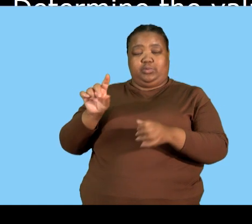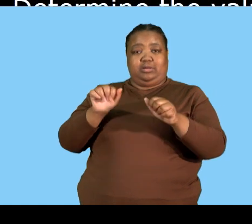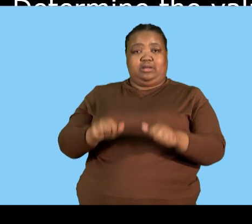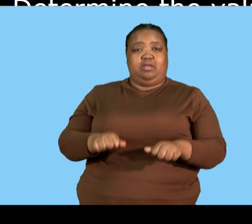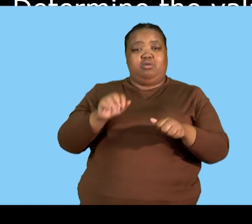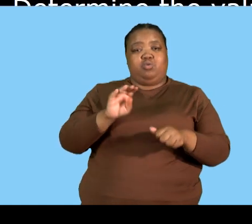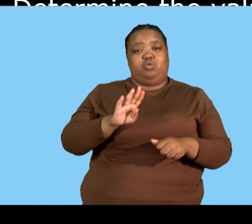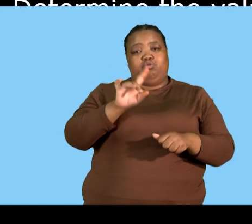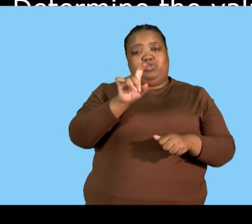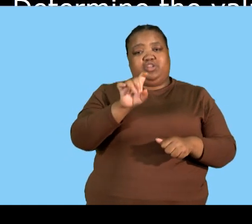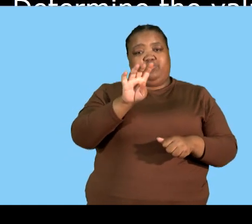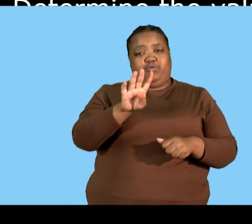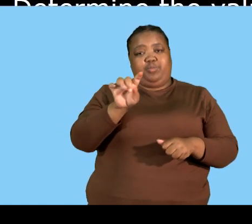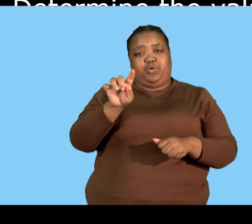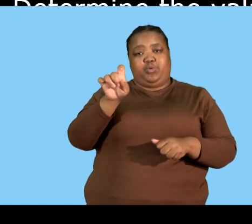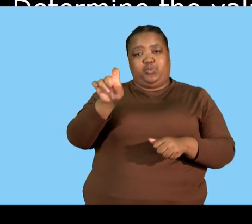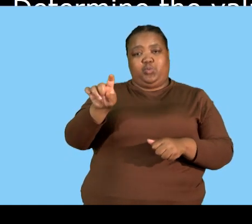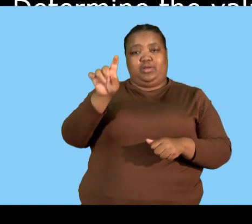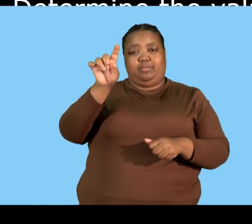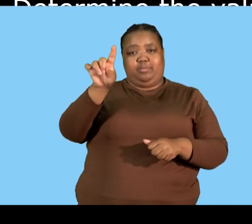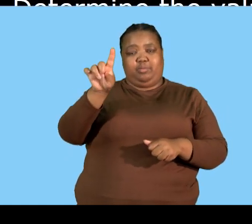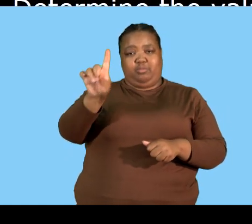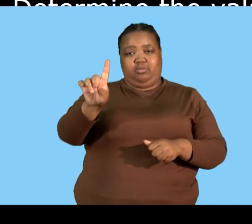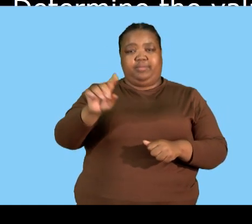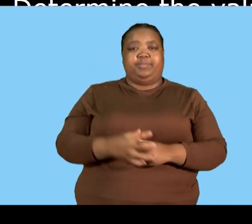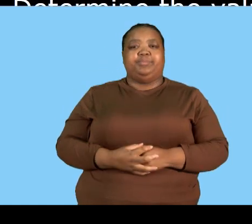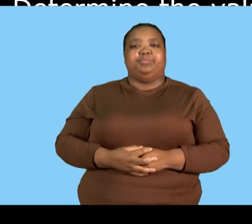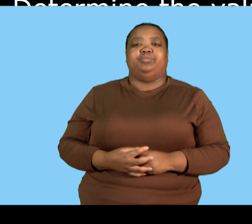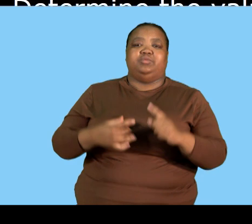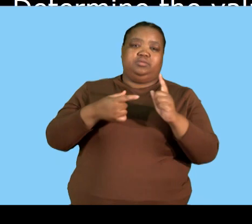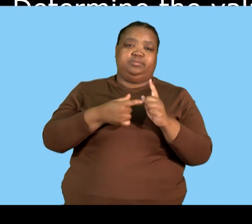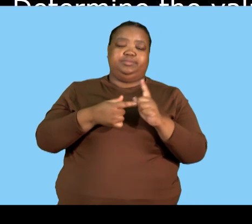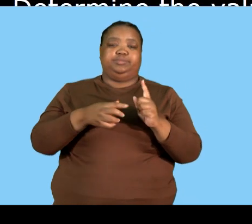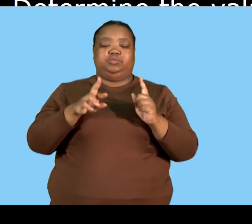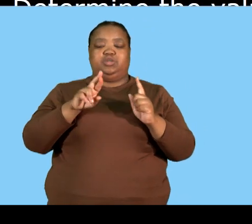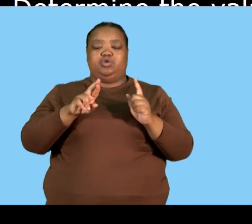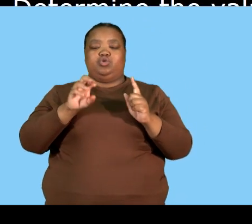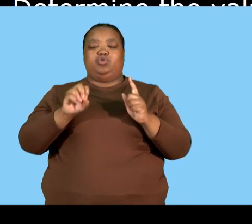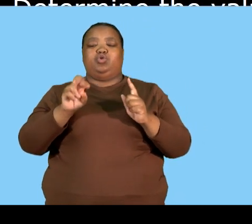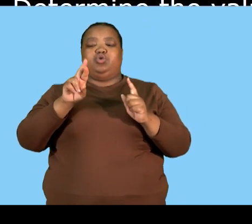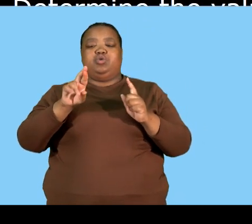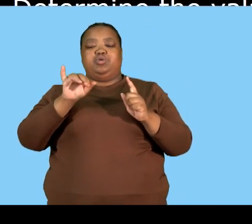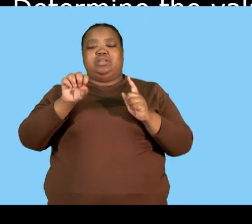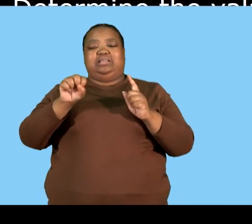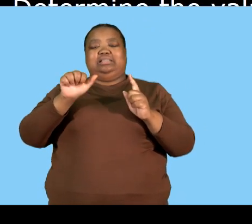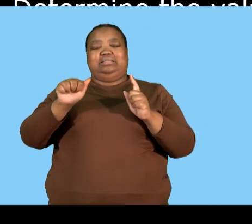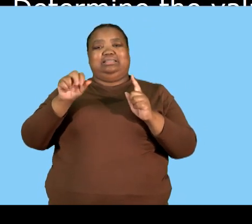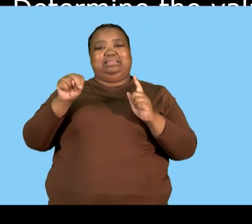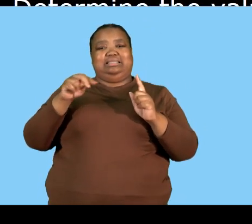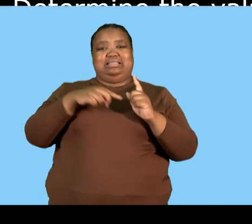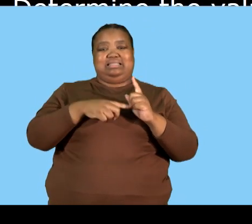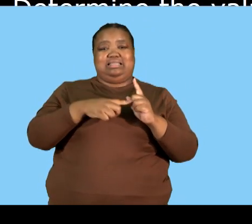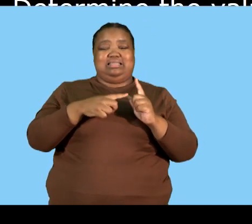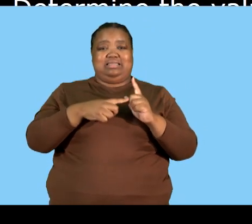question 4.1.1. Rorisang is a businesswoman who earns her income